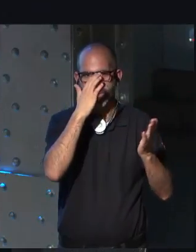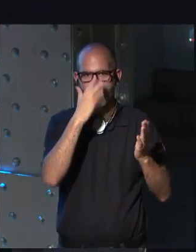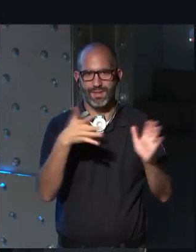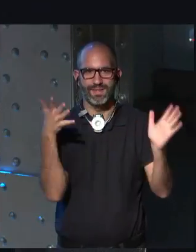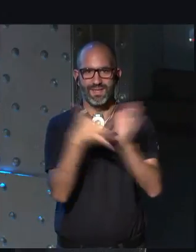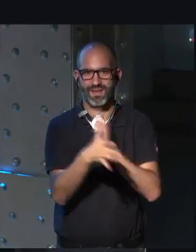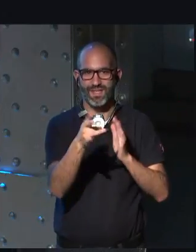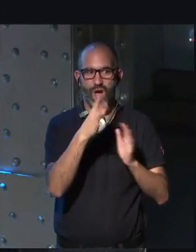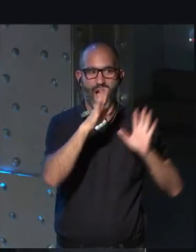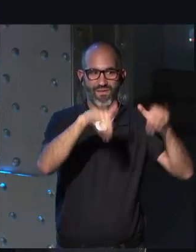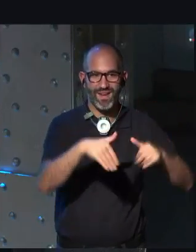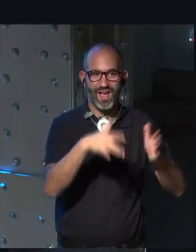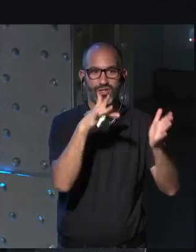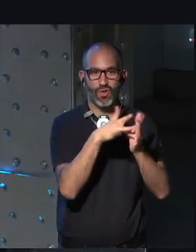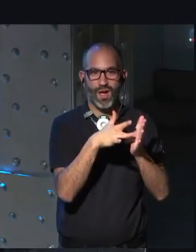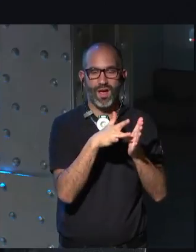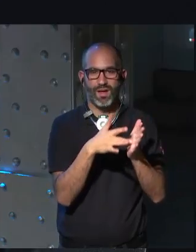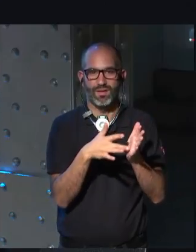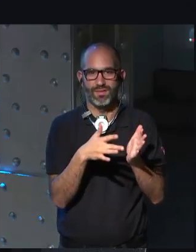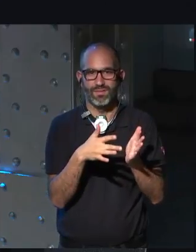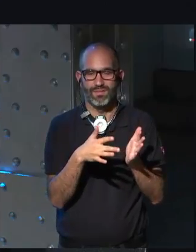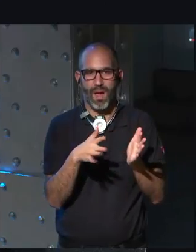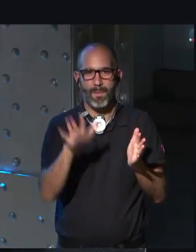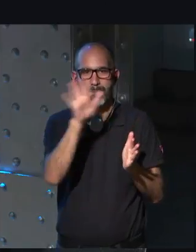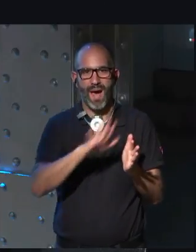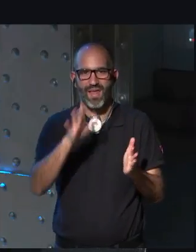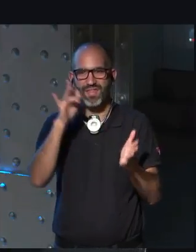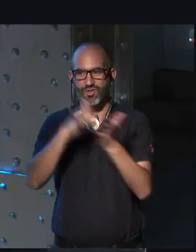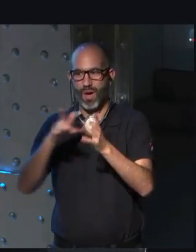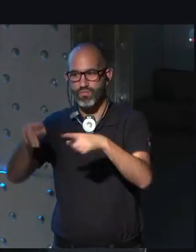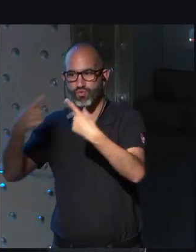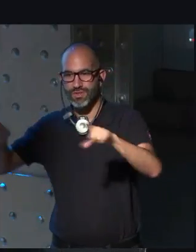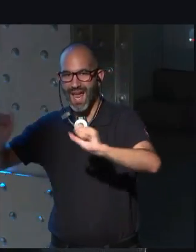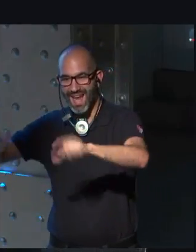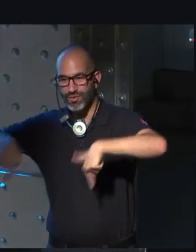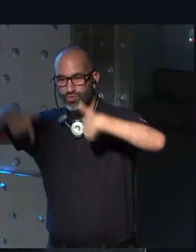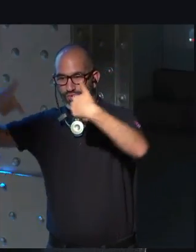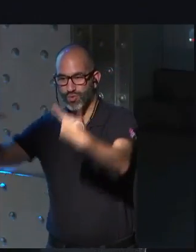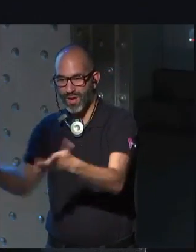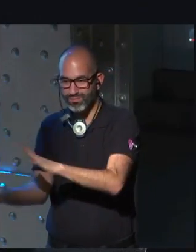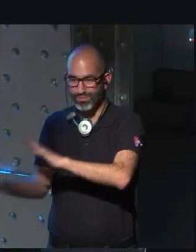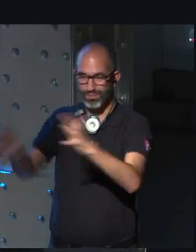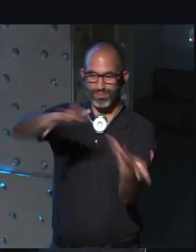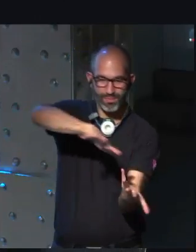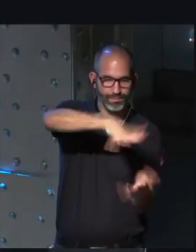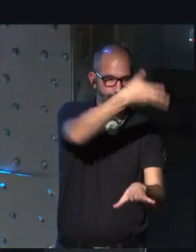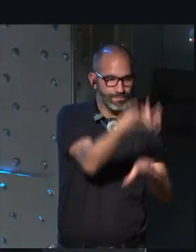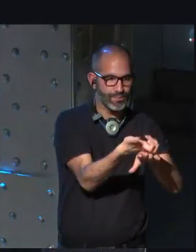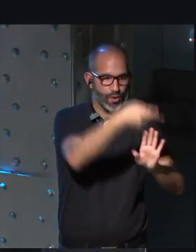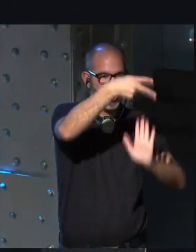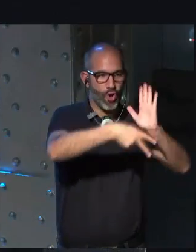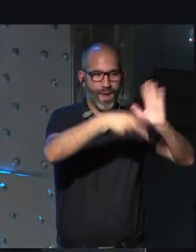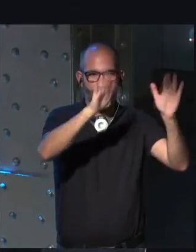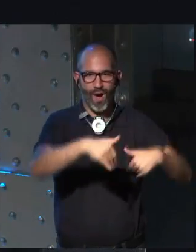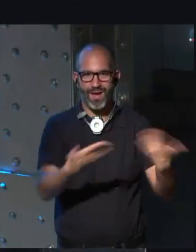is, in terms of artistic content, is precisely that. Suddenly, it stops being natural music. It becomes something else,